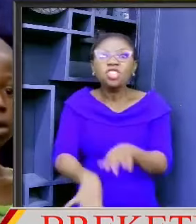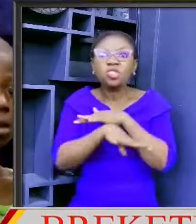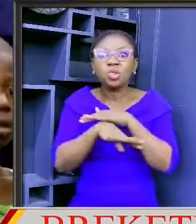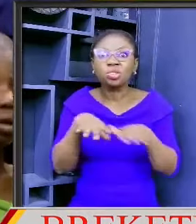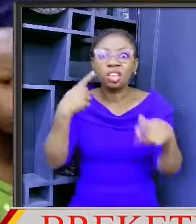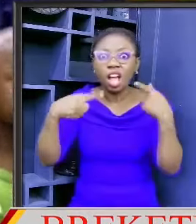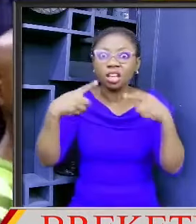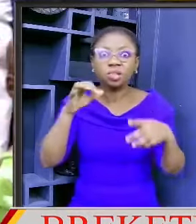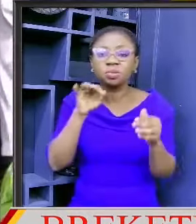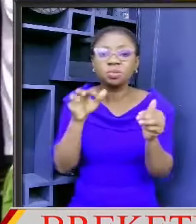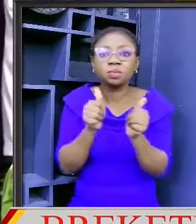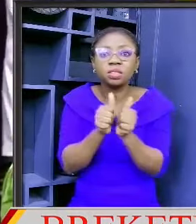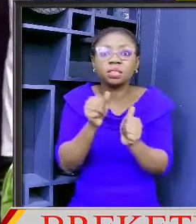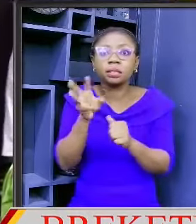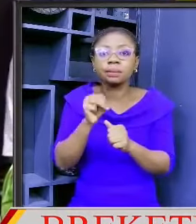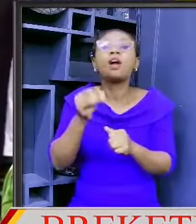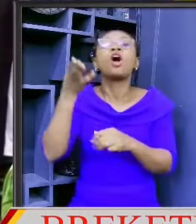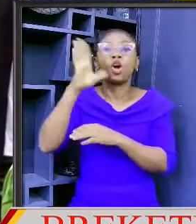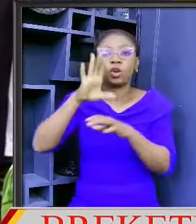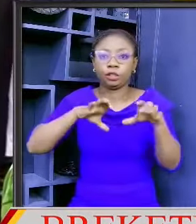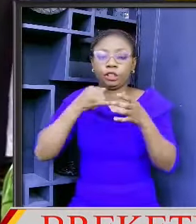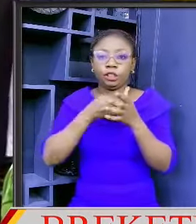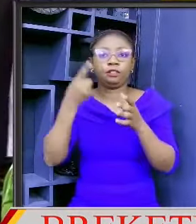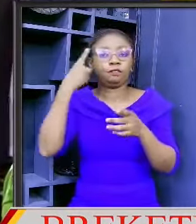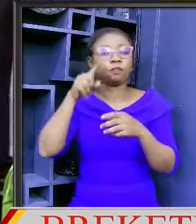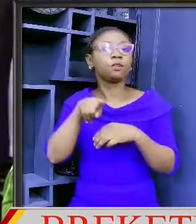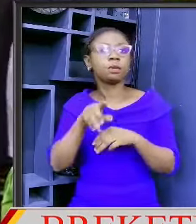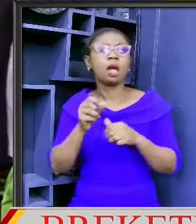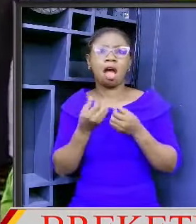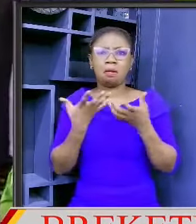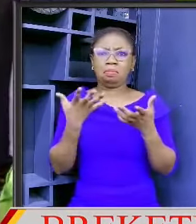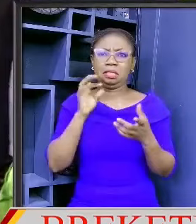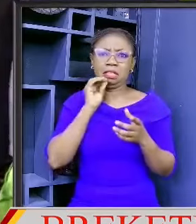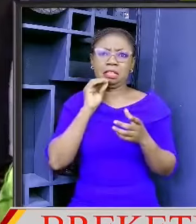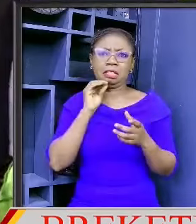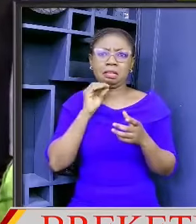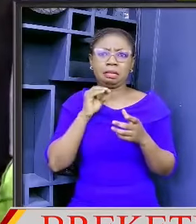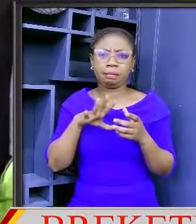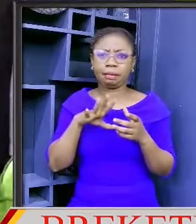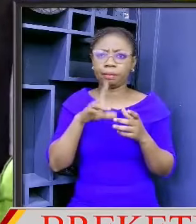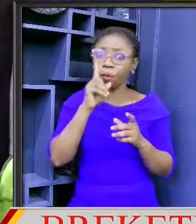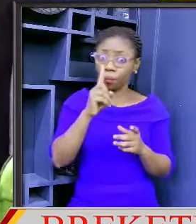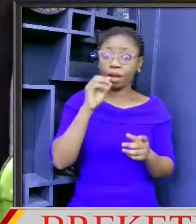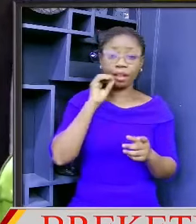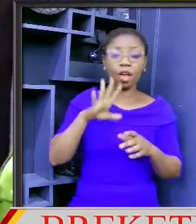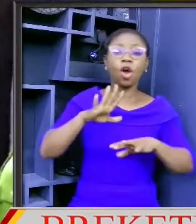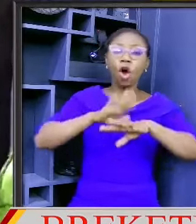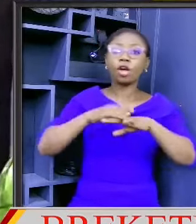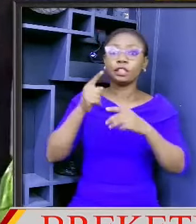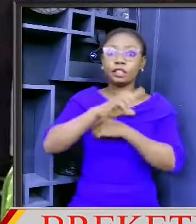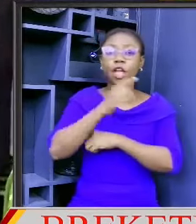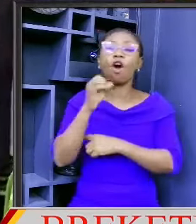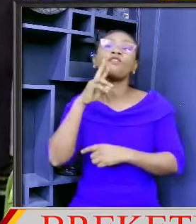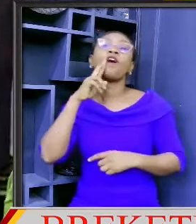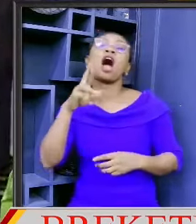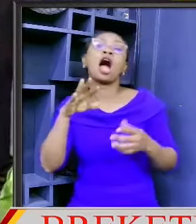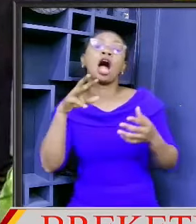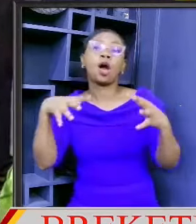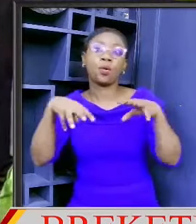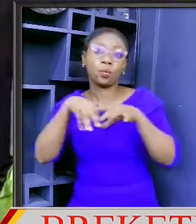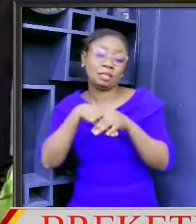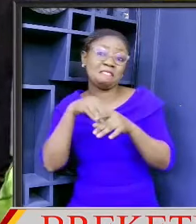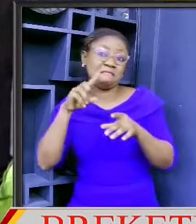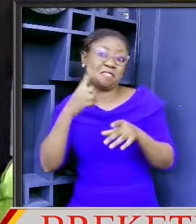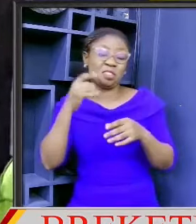quarrel, do it for I'm you. No quarrel with them. You, how many girls? One girl. The, on the day of her wedding. Yes, sir. Thank you. First of all, when they want to go